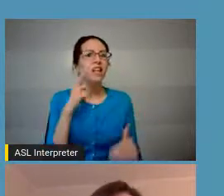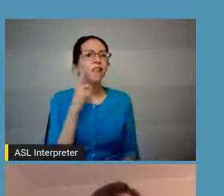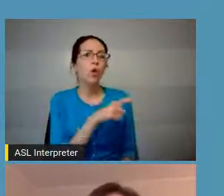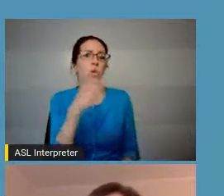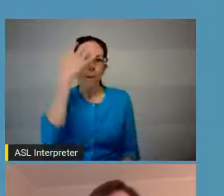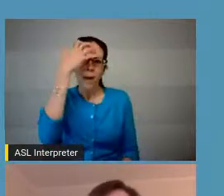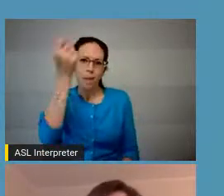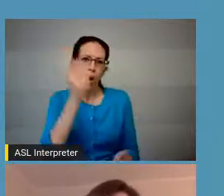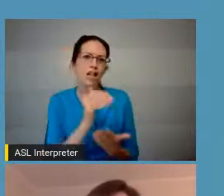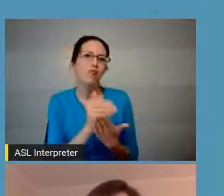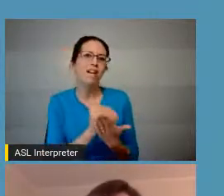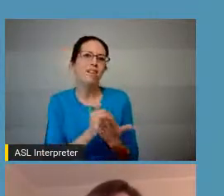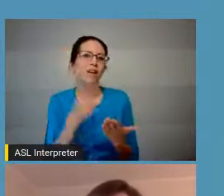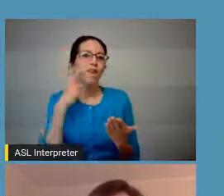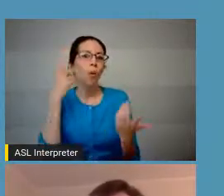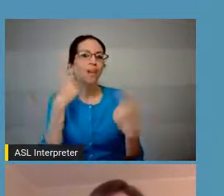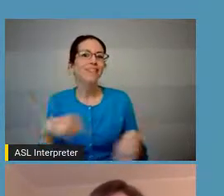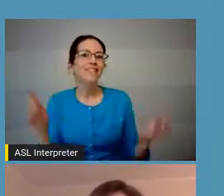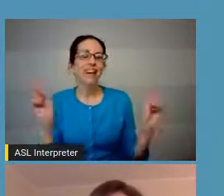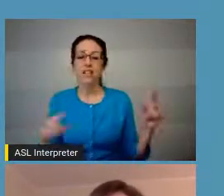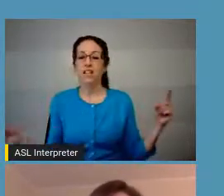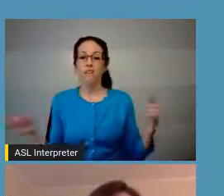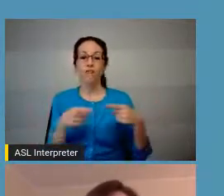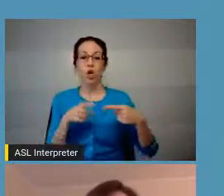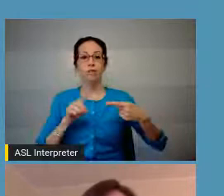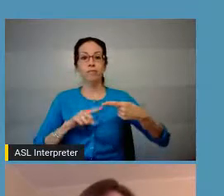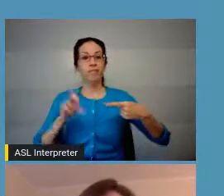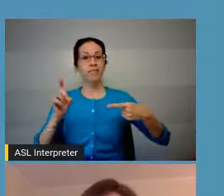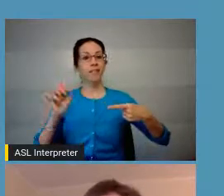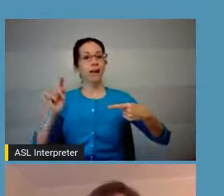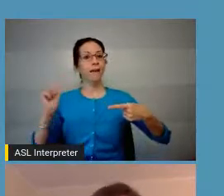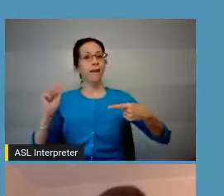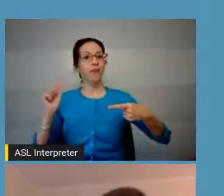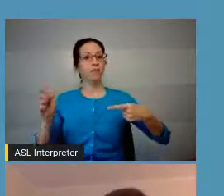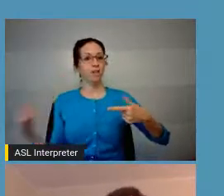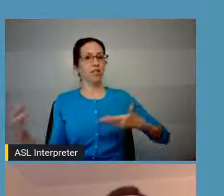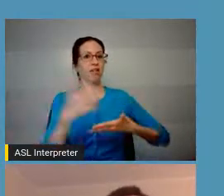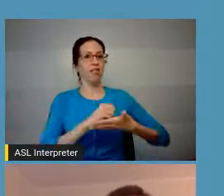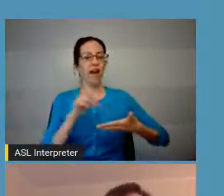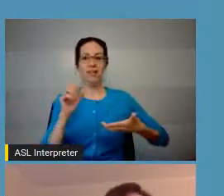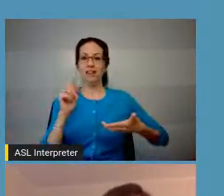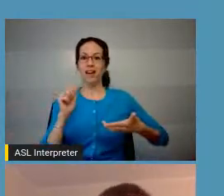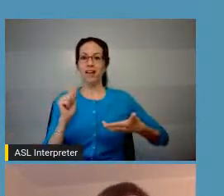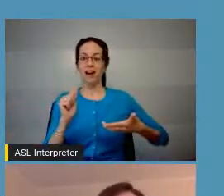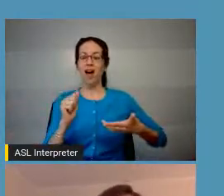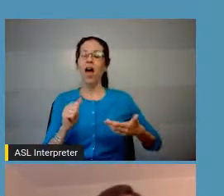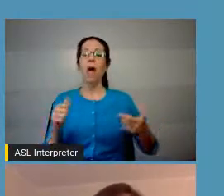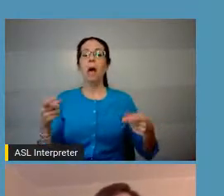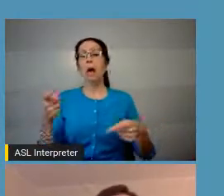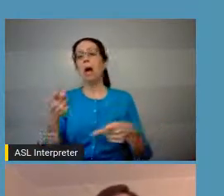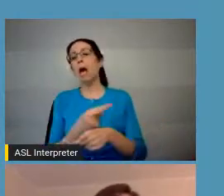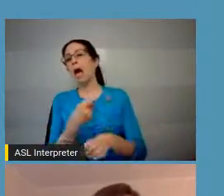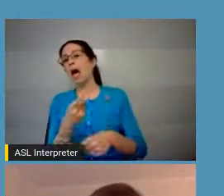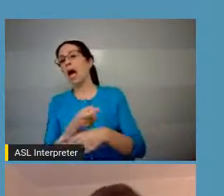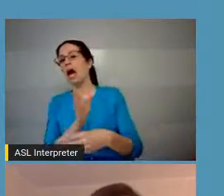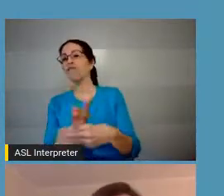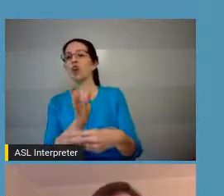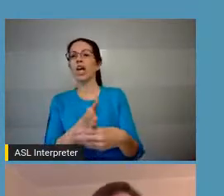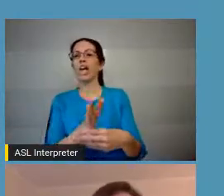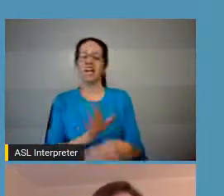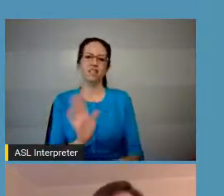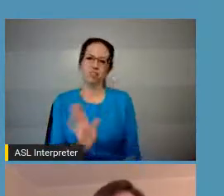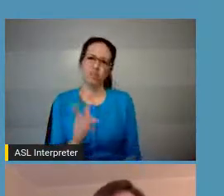recipe for success. So first of all, you got to collect data. Ballpark figures are just not going to cut it. You really need to